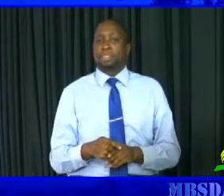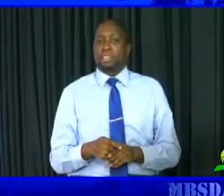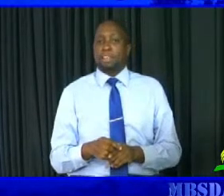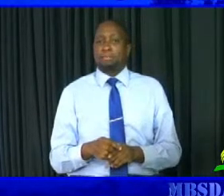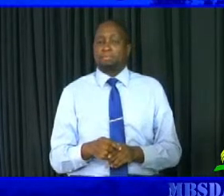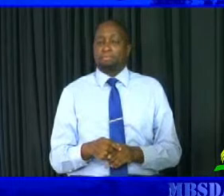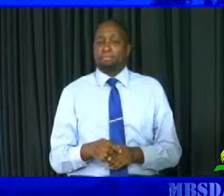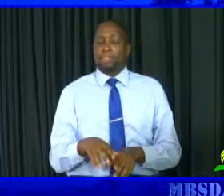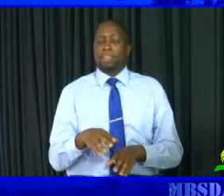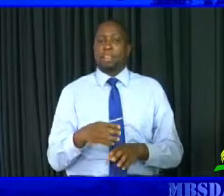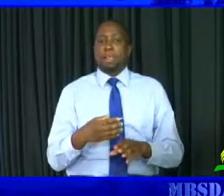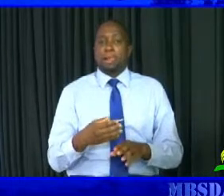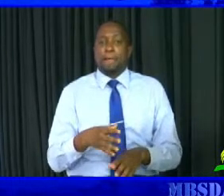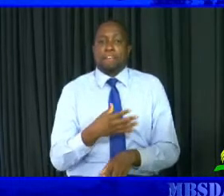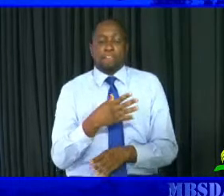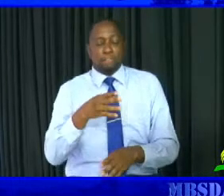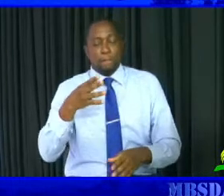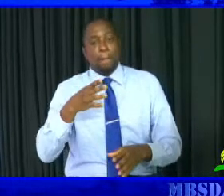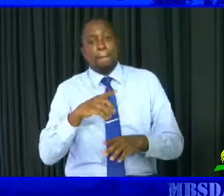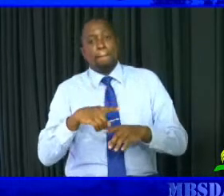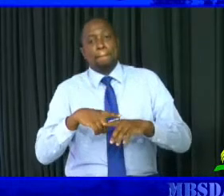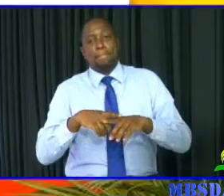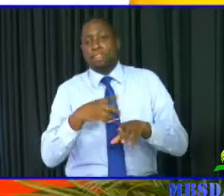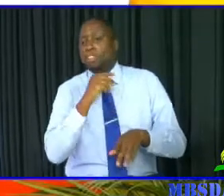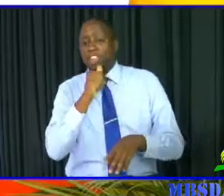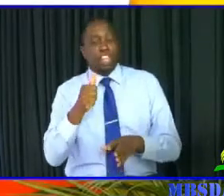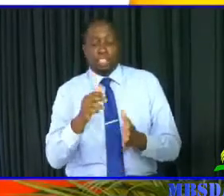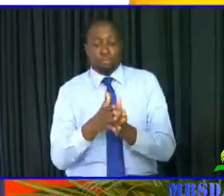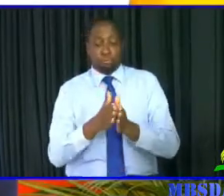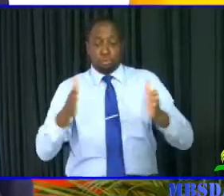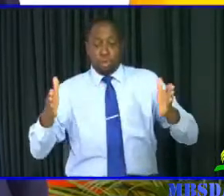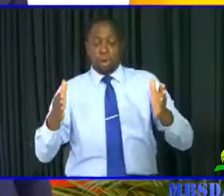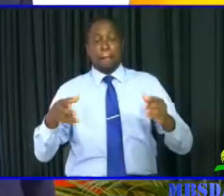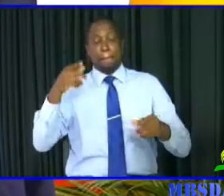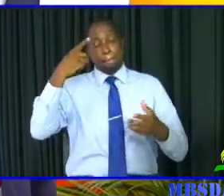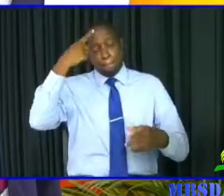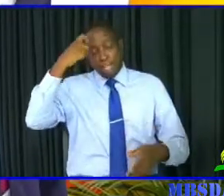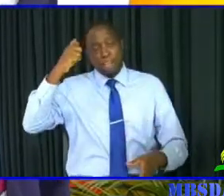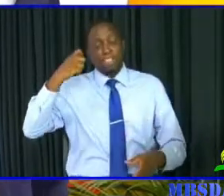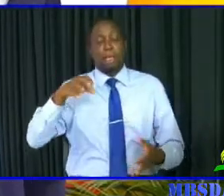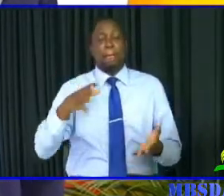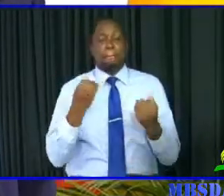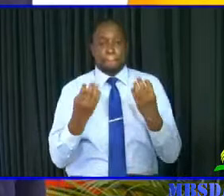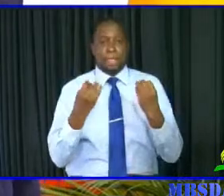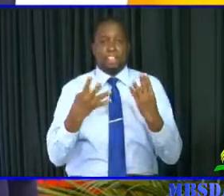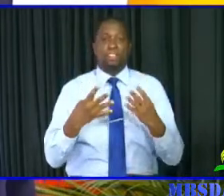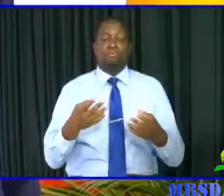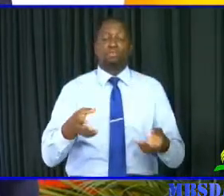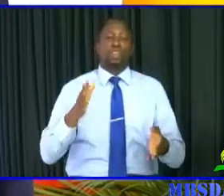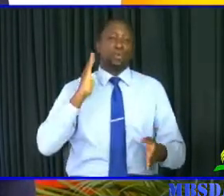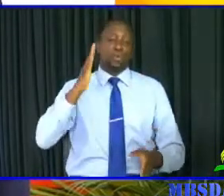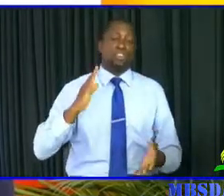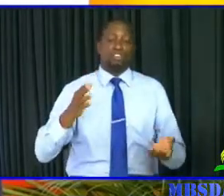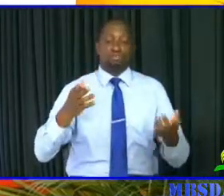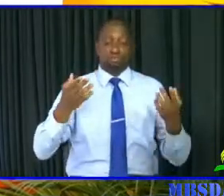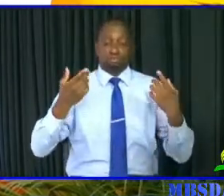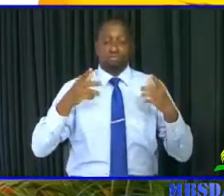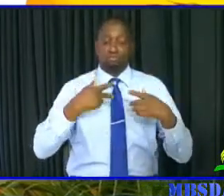and shall not be able. And if you look at the passage, it is not